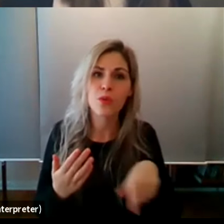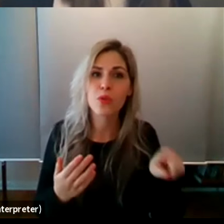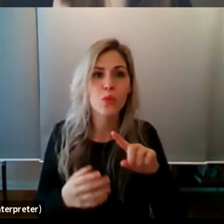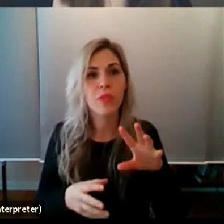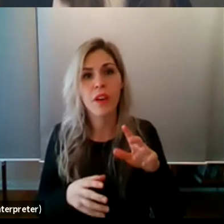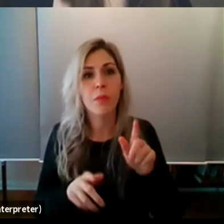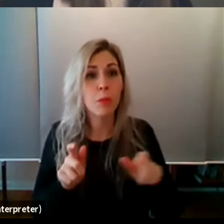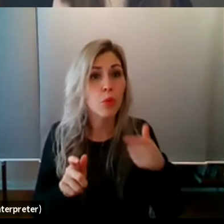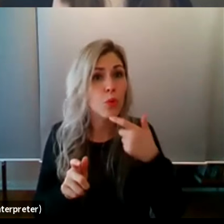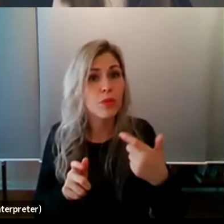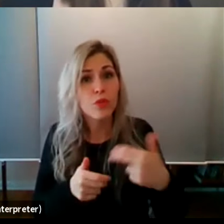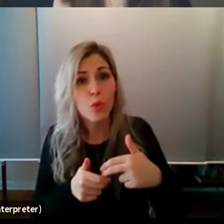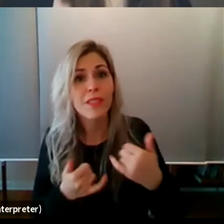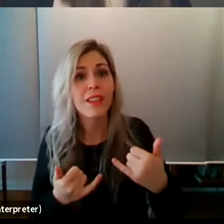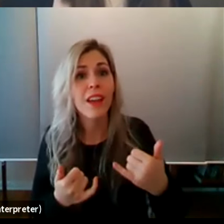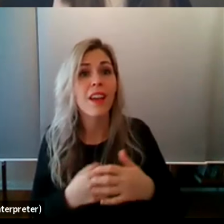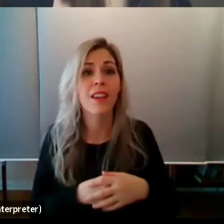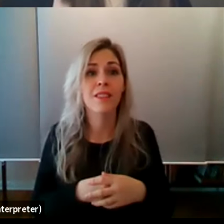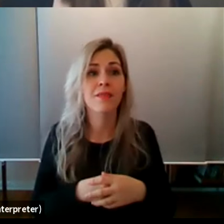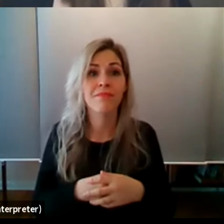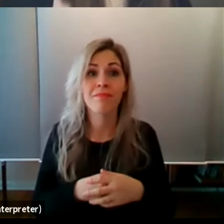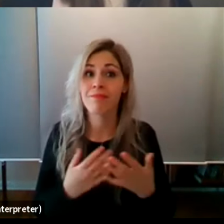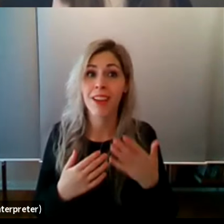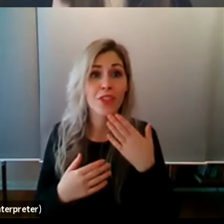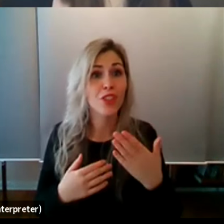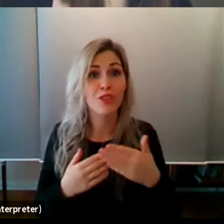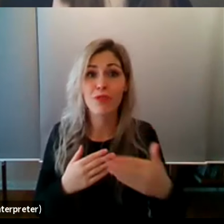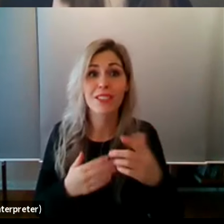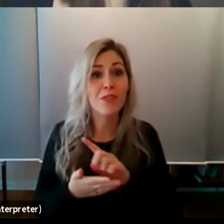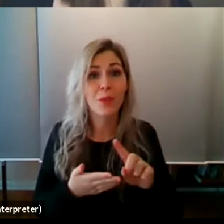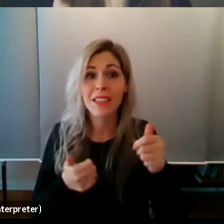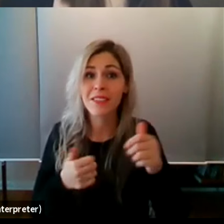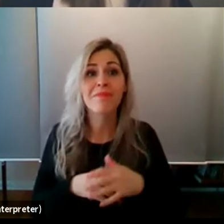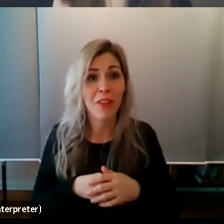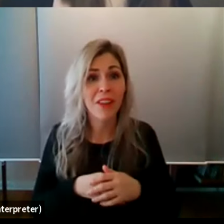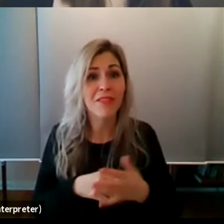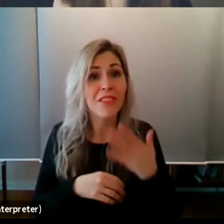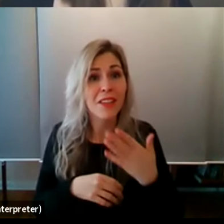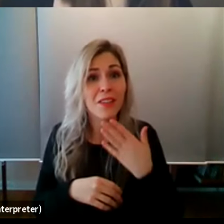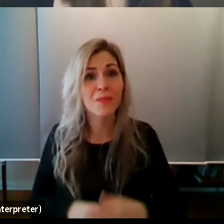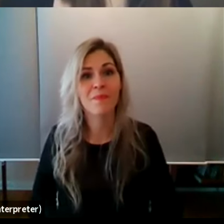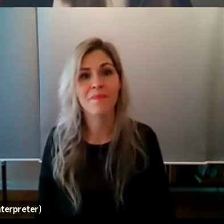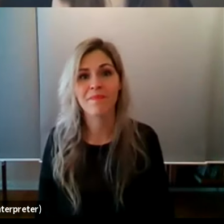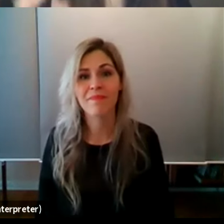participants today, and have a good rest of the week. All right, thank you.